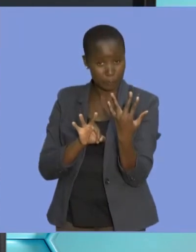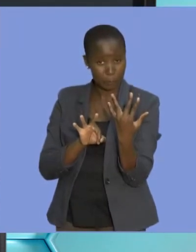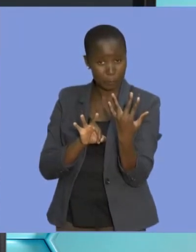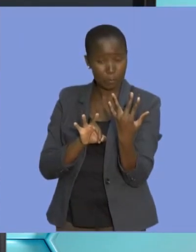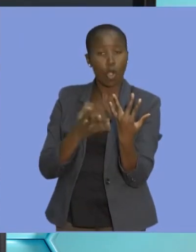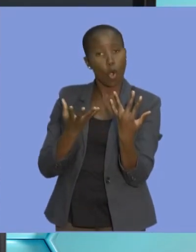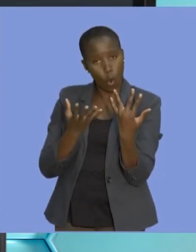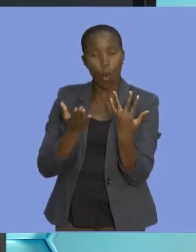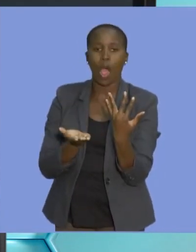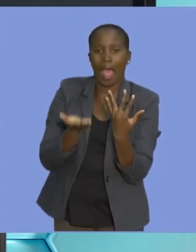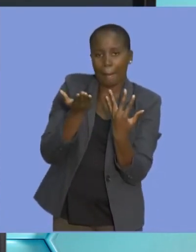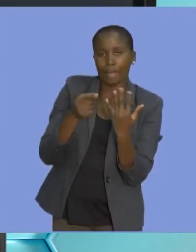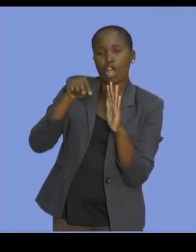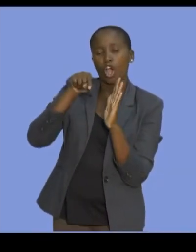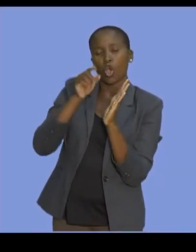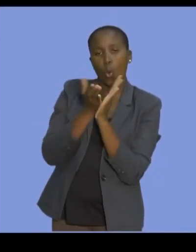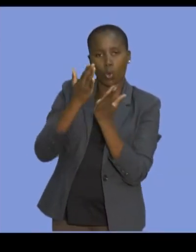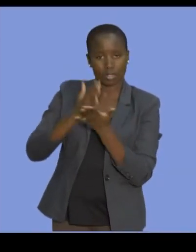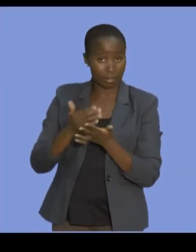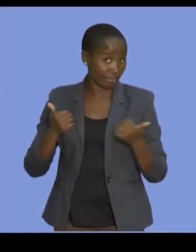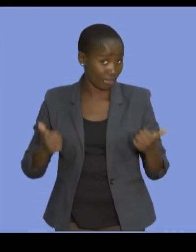upper quartile. Okay.